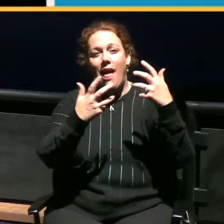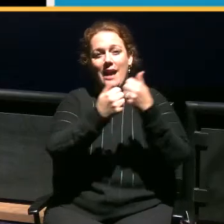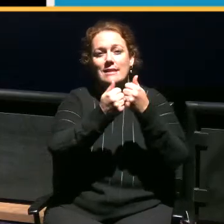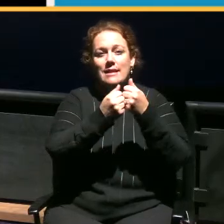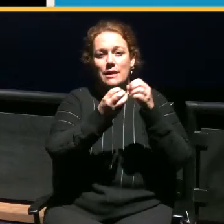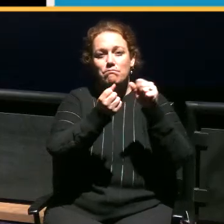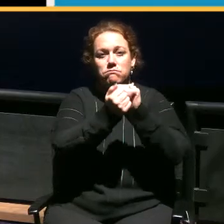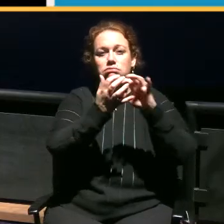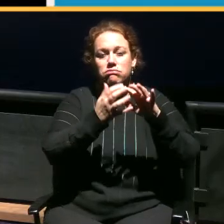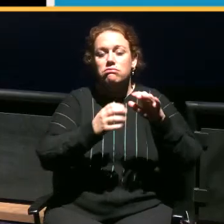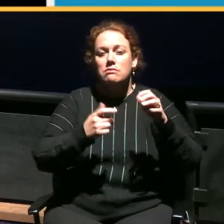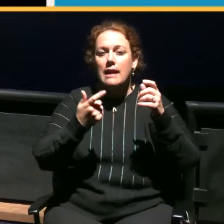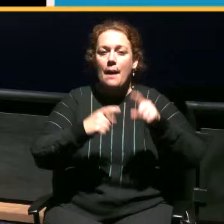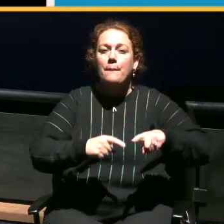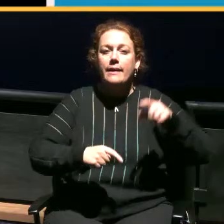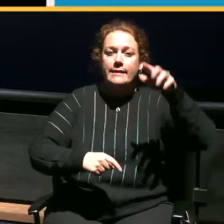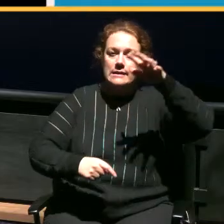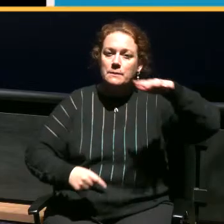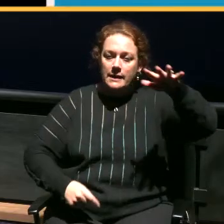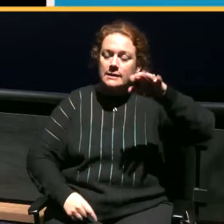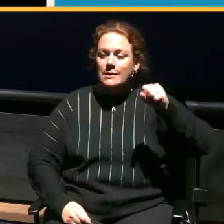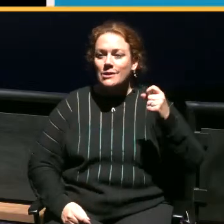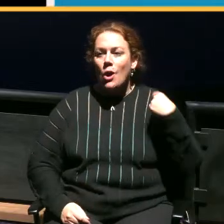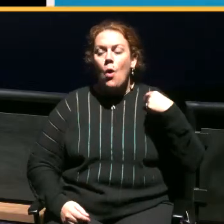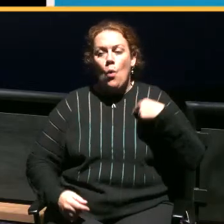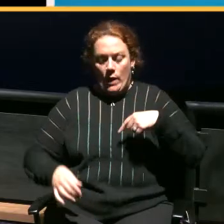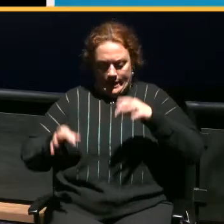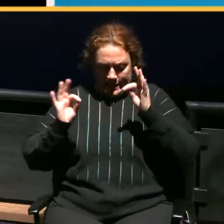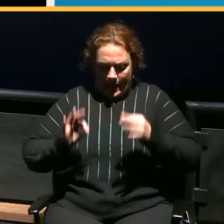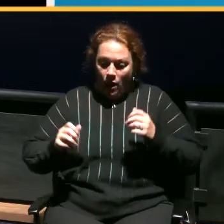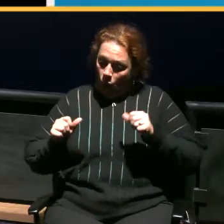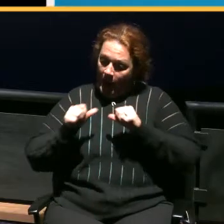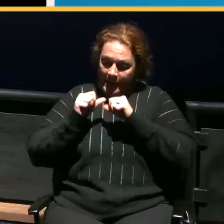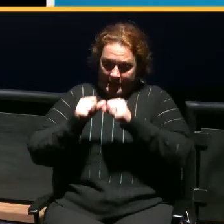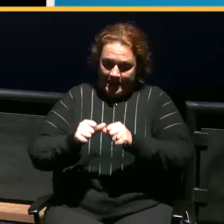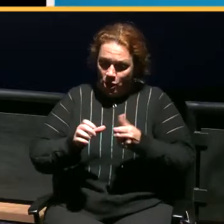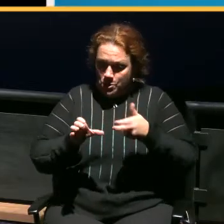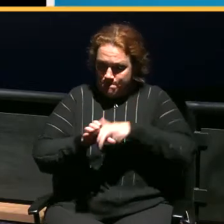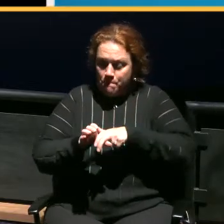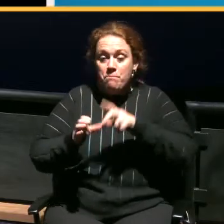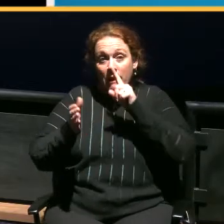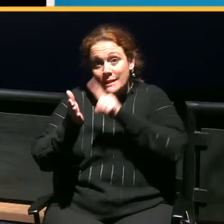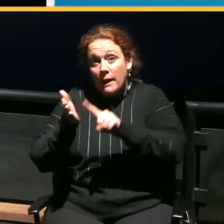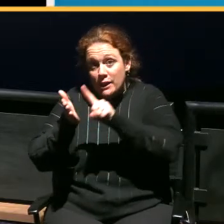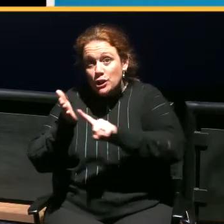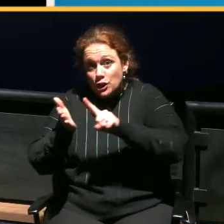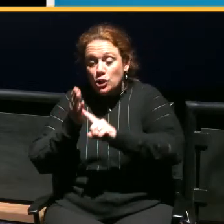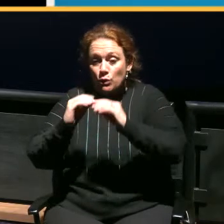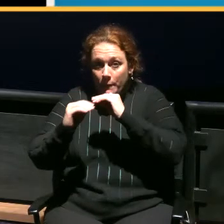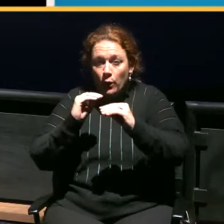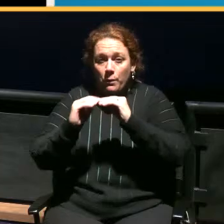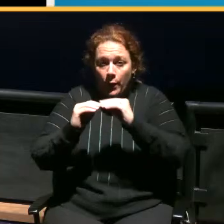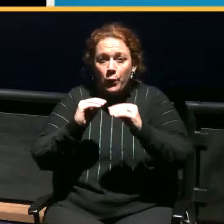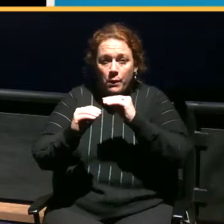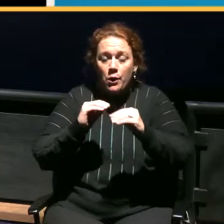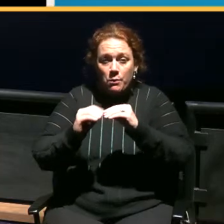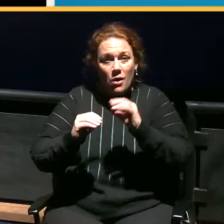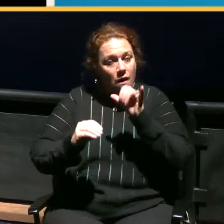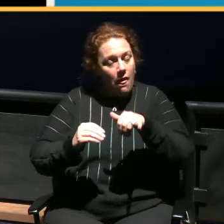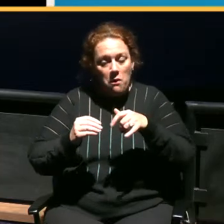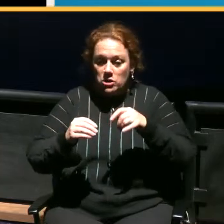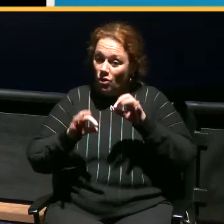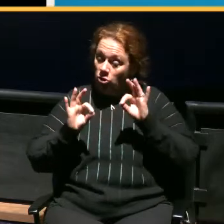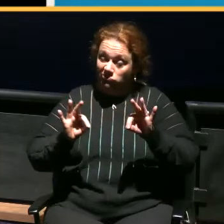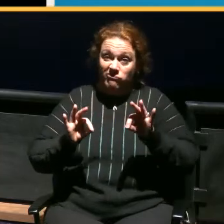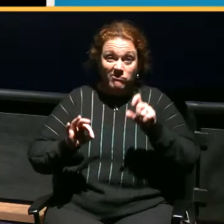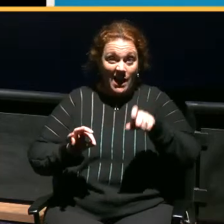made, and it made sense at the time, that we were going to continue to fly the space shuttle. You're going to do inspections. You're going to repair the spaceship. And that was going to work